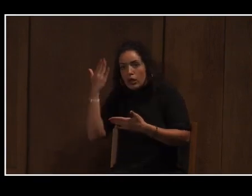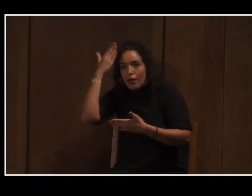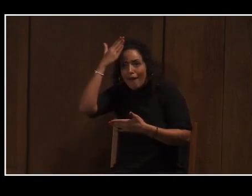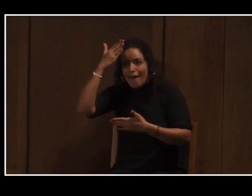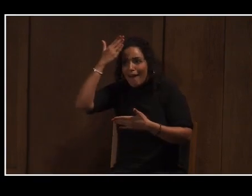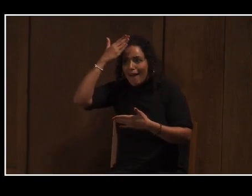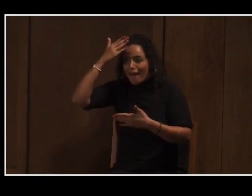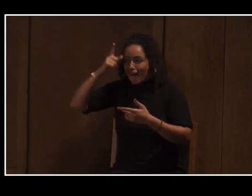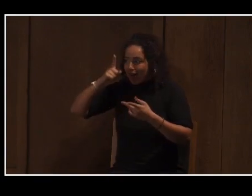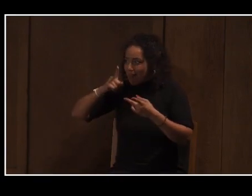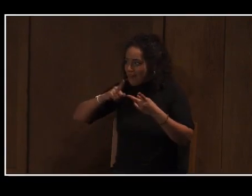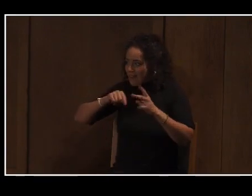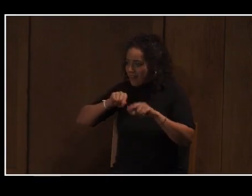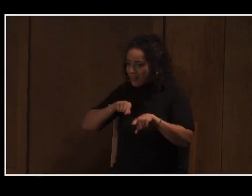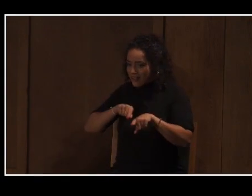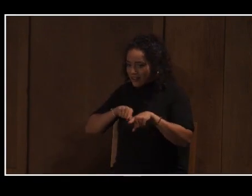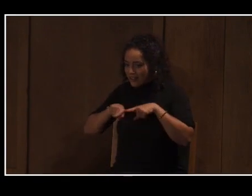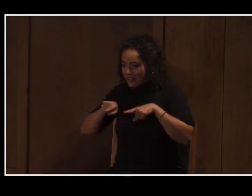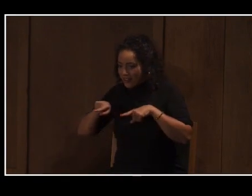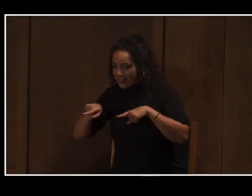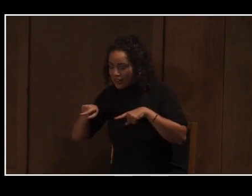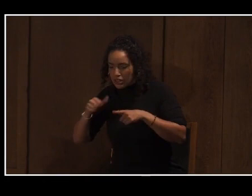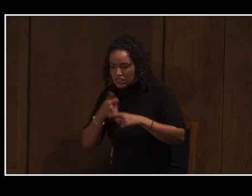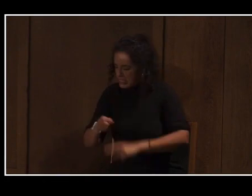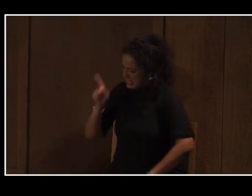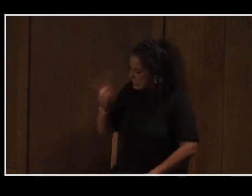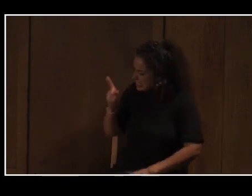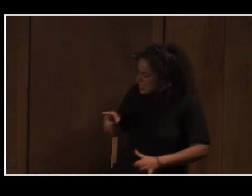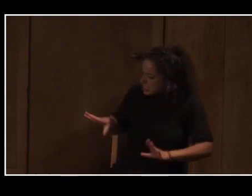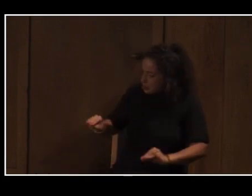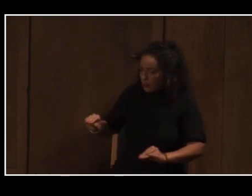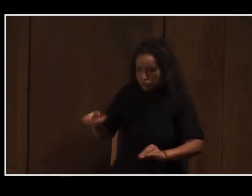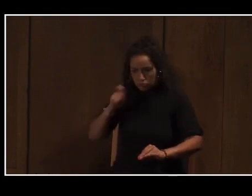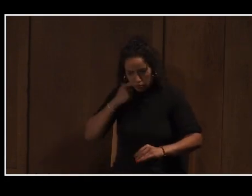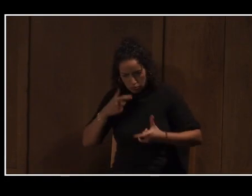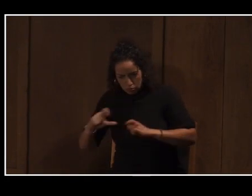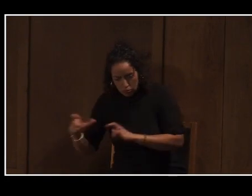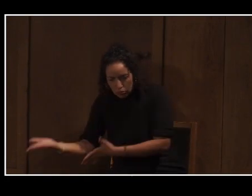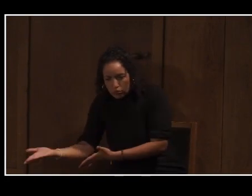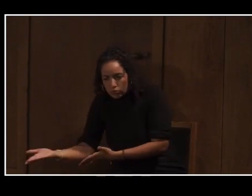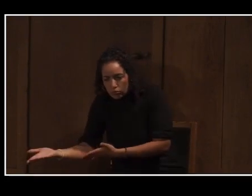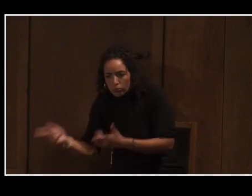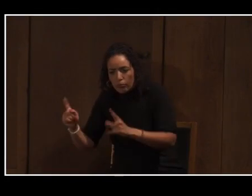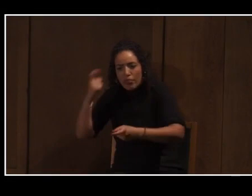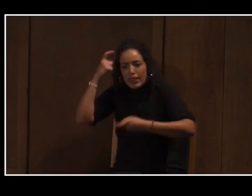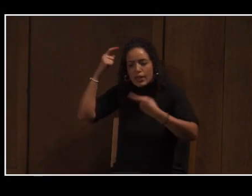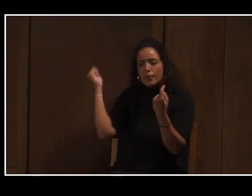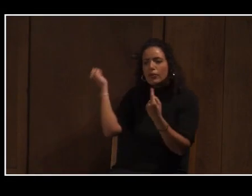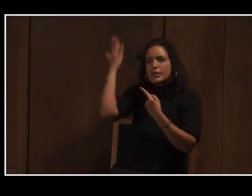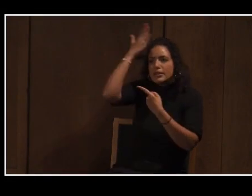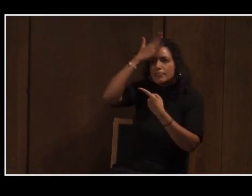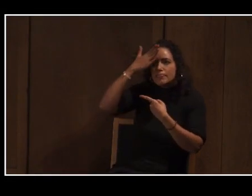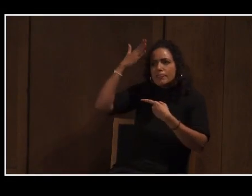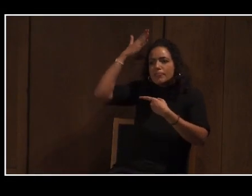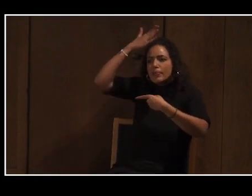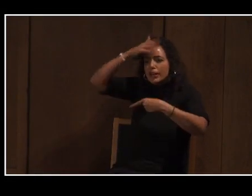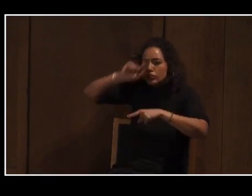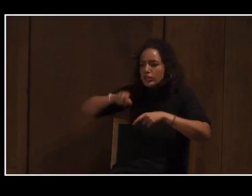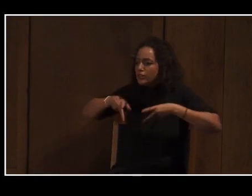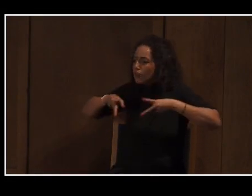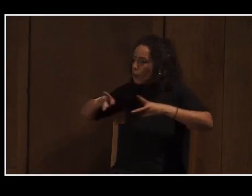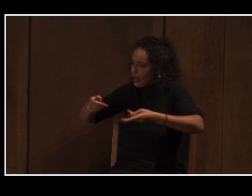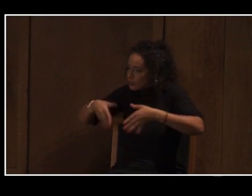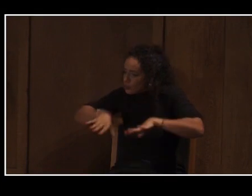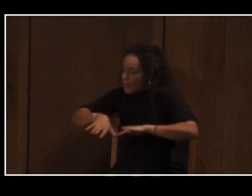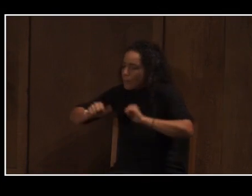that first space of movement for any sort of social transformation, and then a different type of conversation follows. So we really thought it